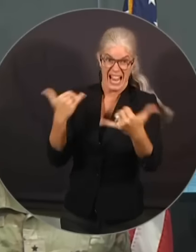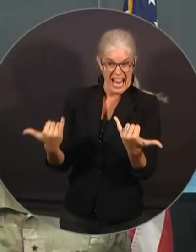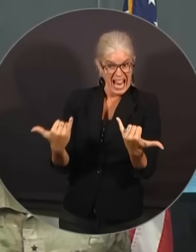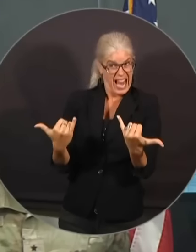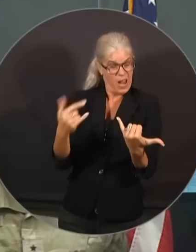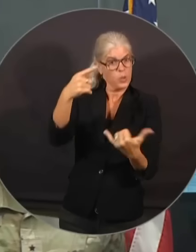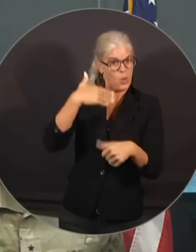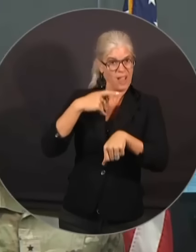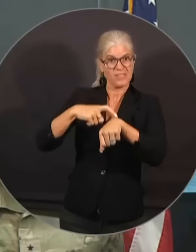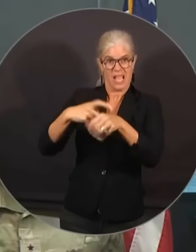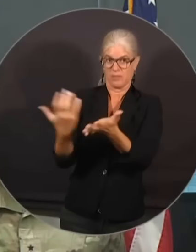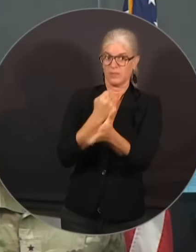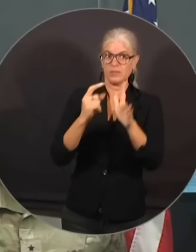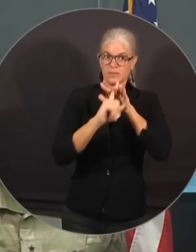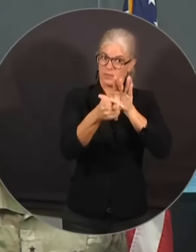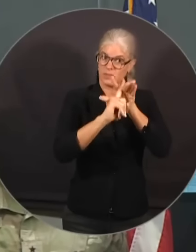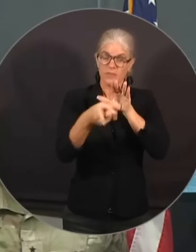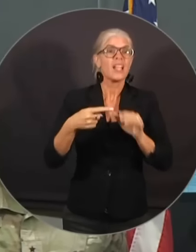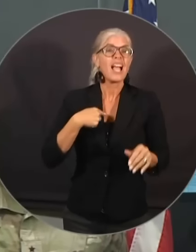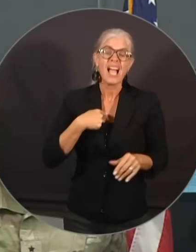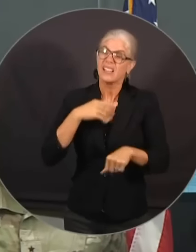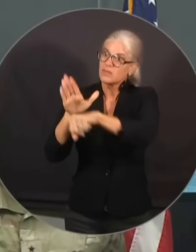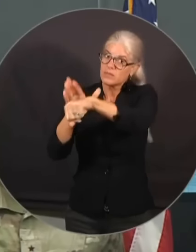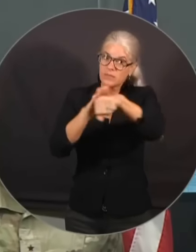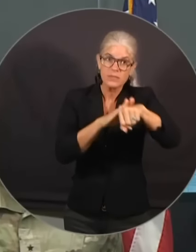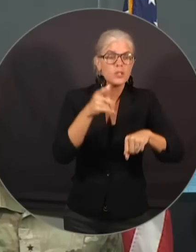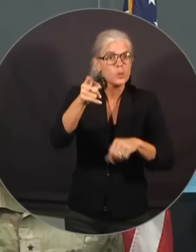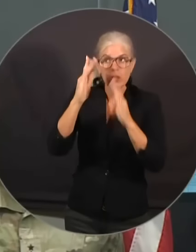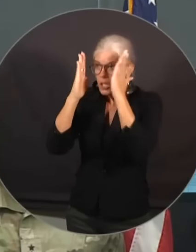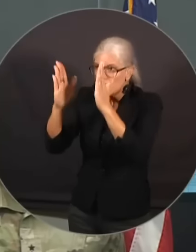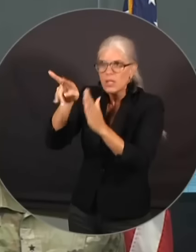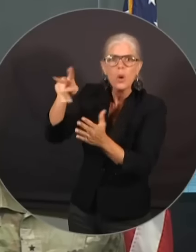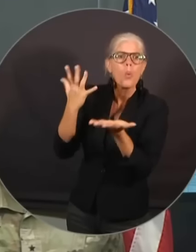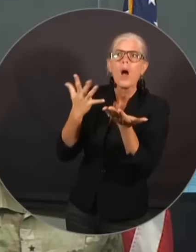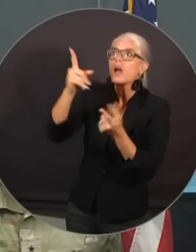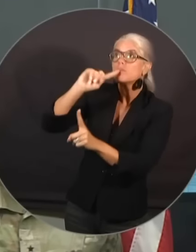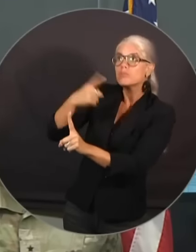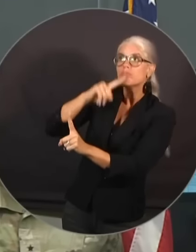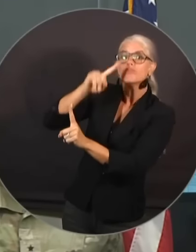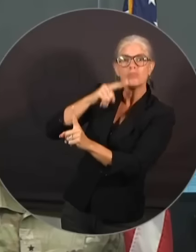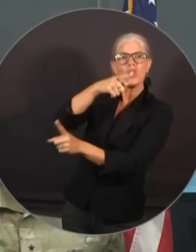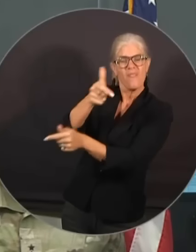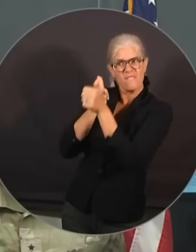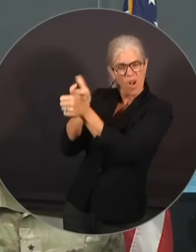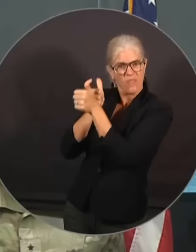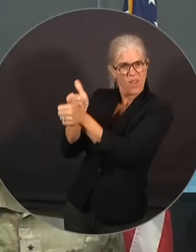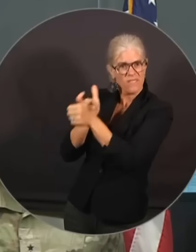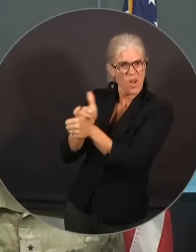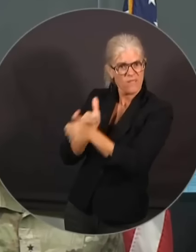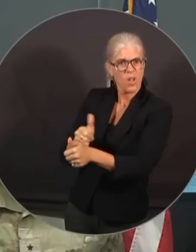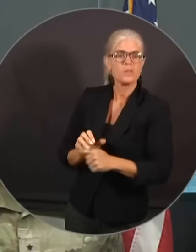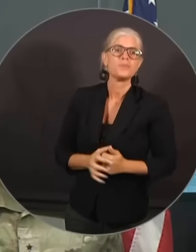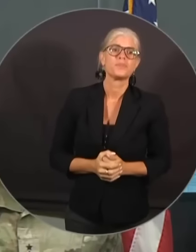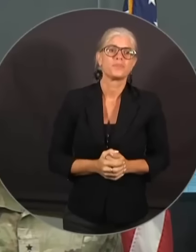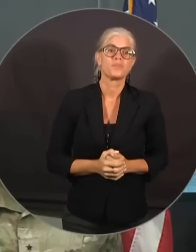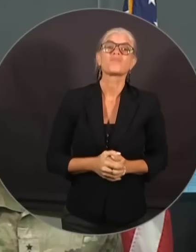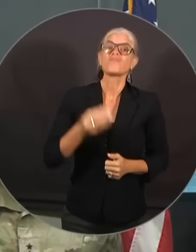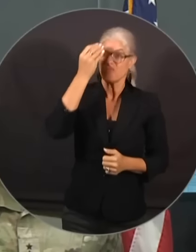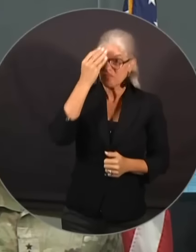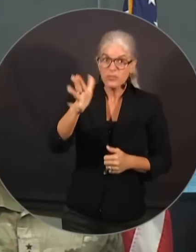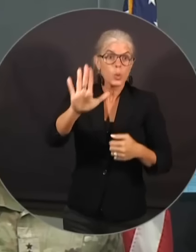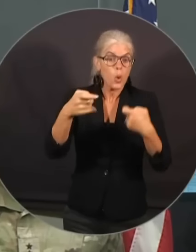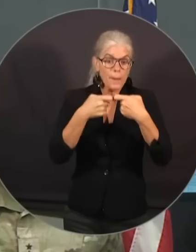heed those evacuation orders as appropriate in your local area. You're going to lose power,